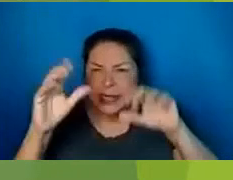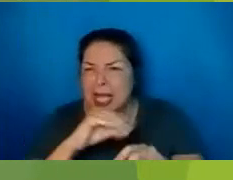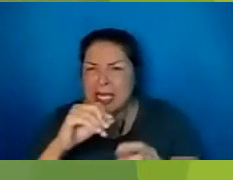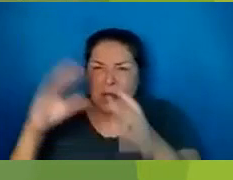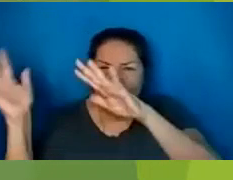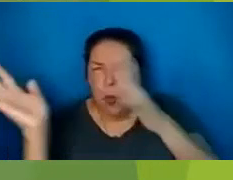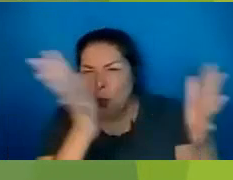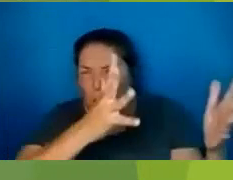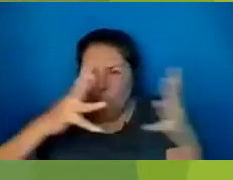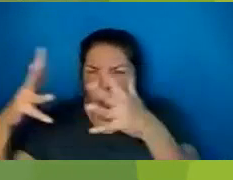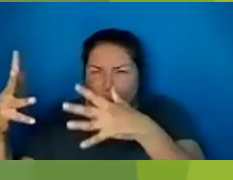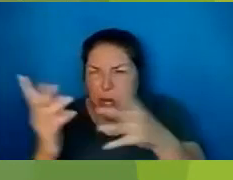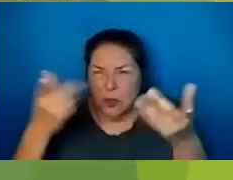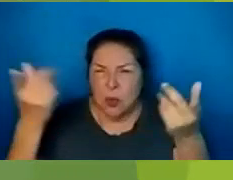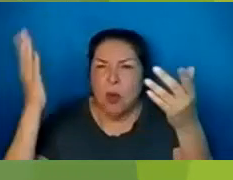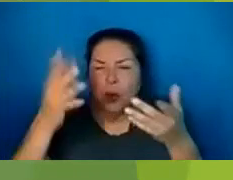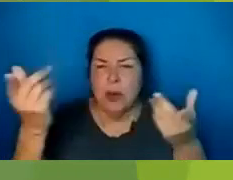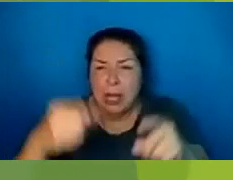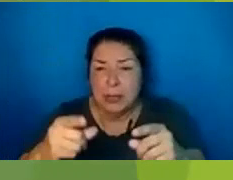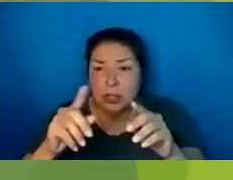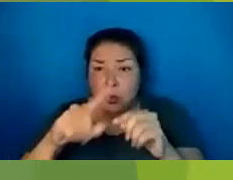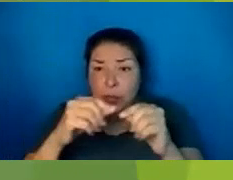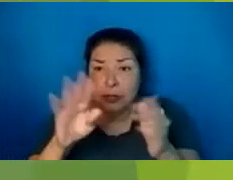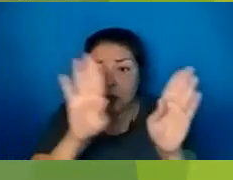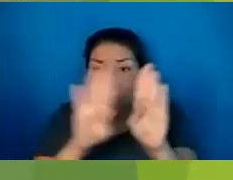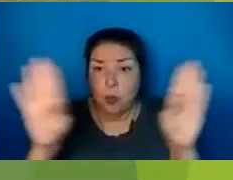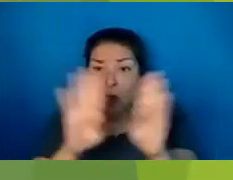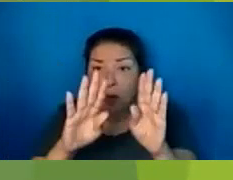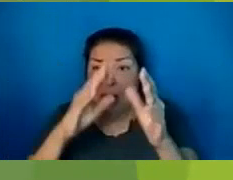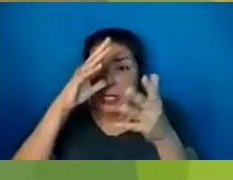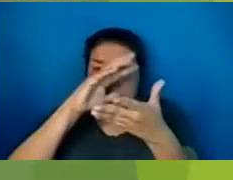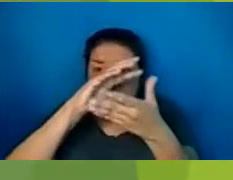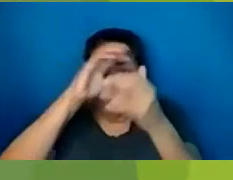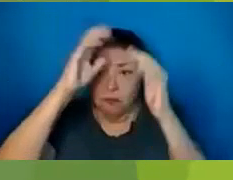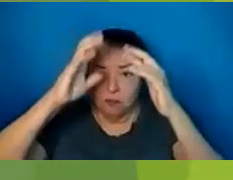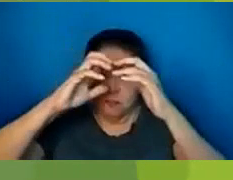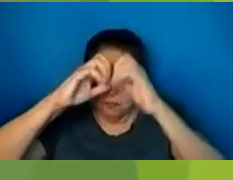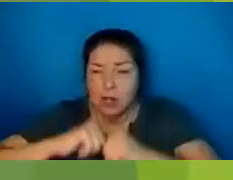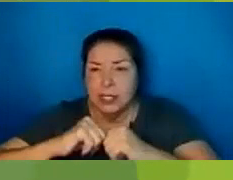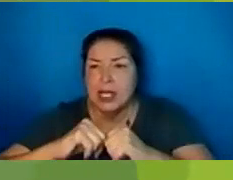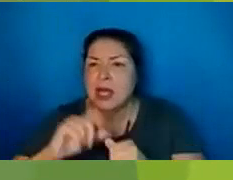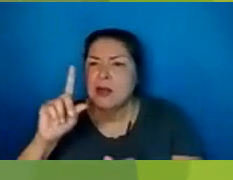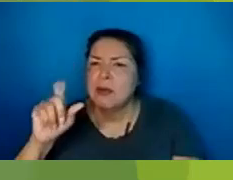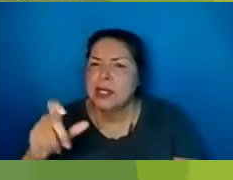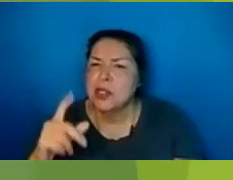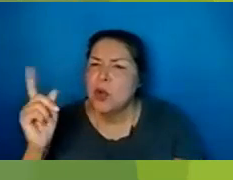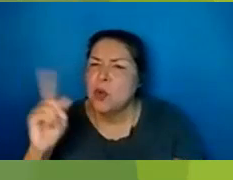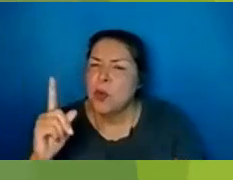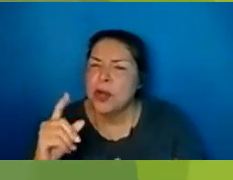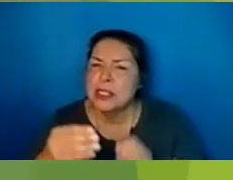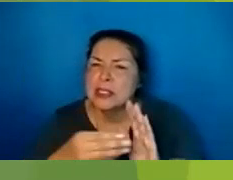out. Behold, when the wall has fallen, you will not be asked, where is the plaster with which you plastered